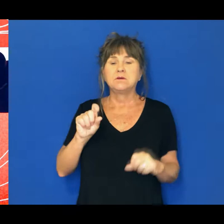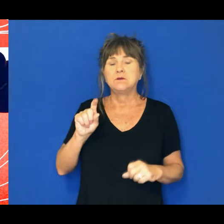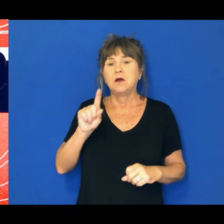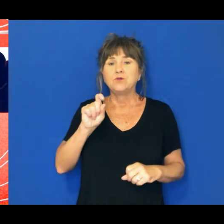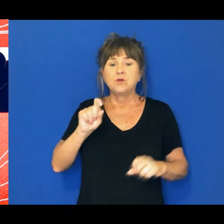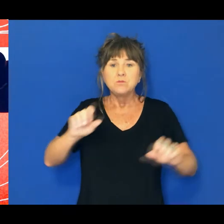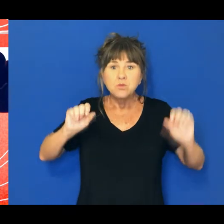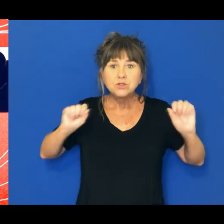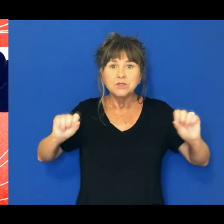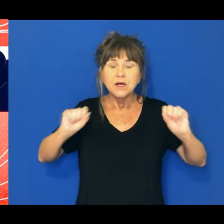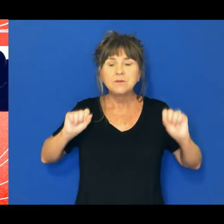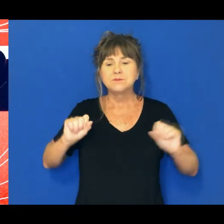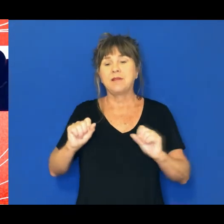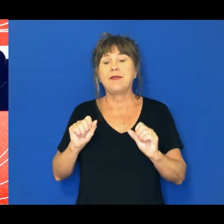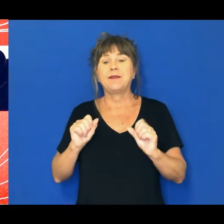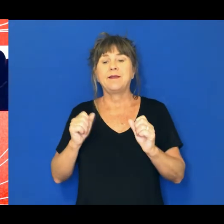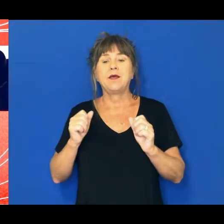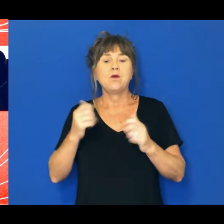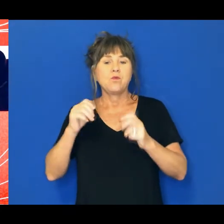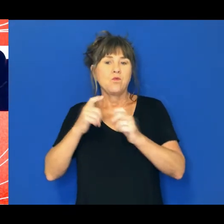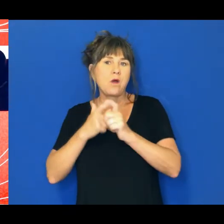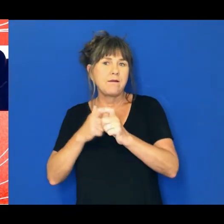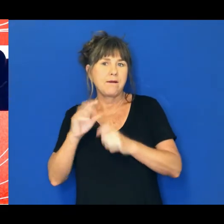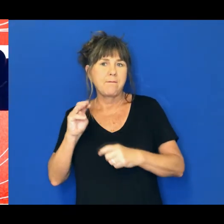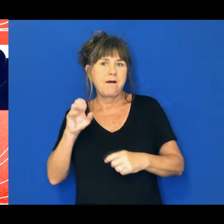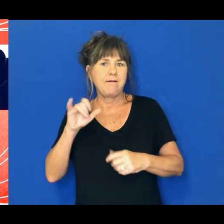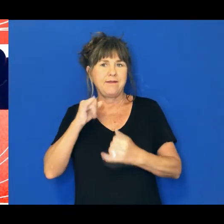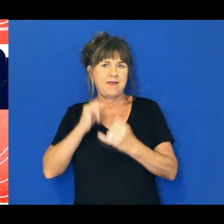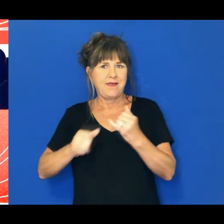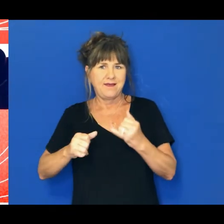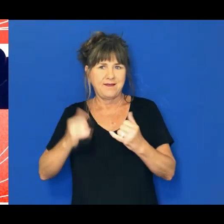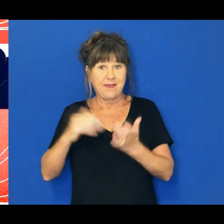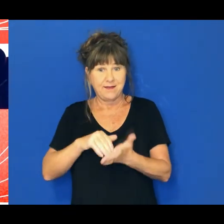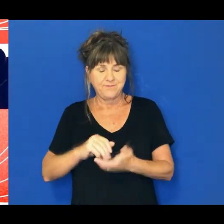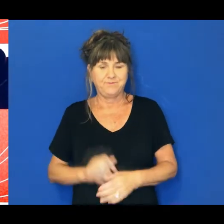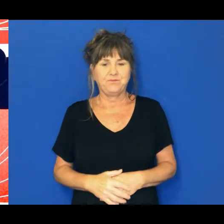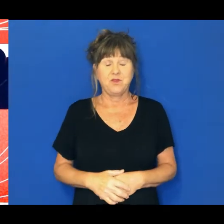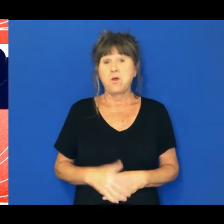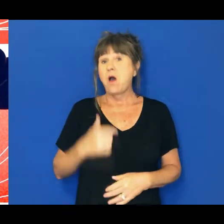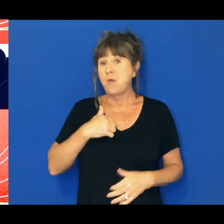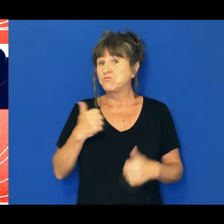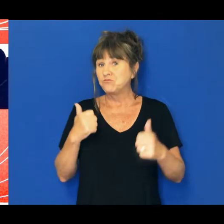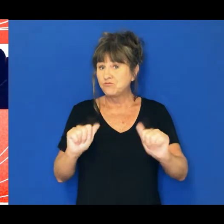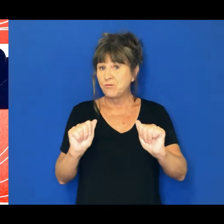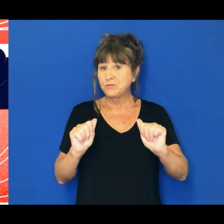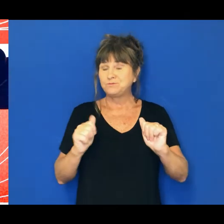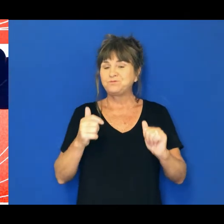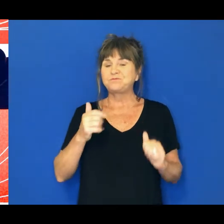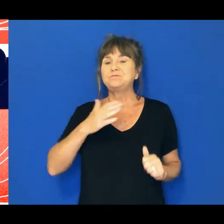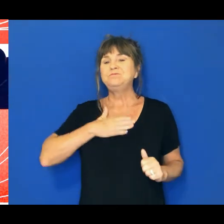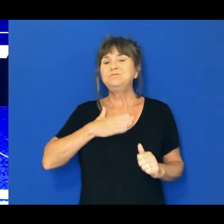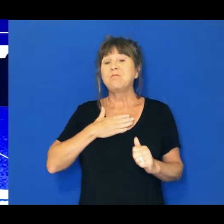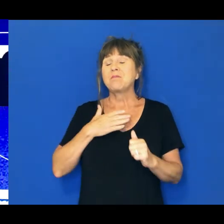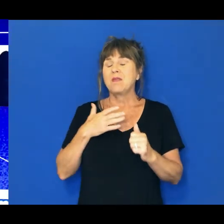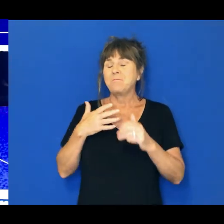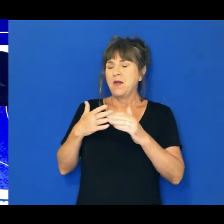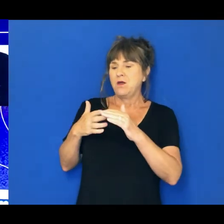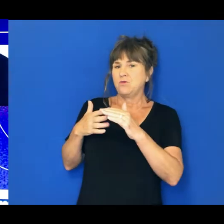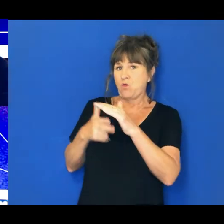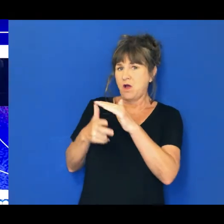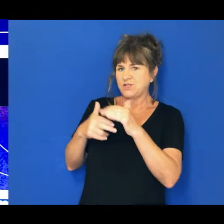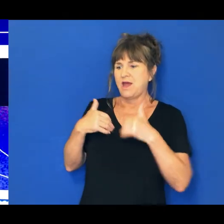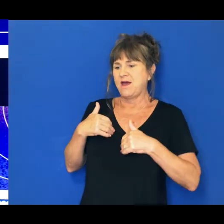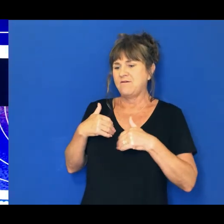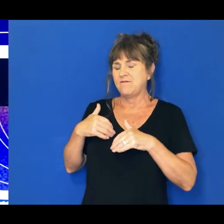in case I don't, but I'm gonna give it a try. I won't wear a weight vest, but I'm going to go for it. And we have a treadmill in our garage, and